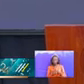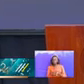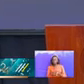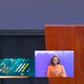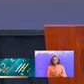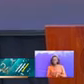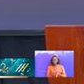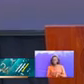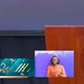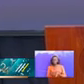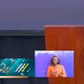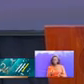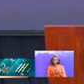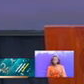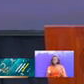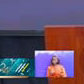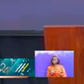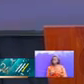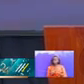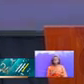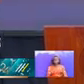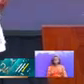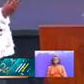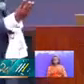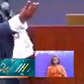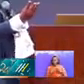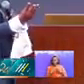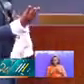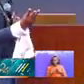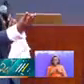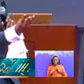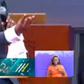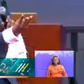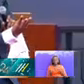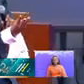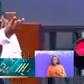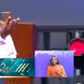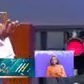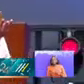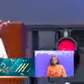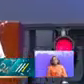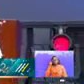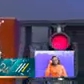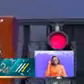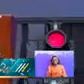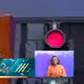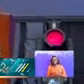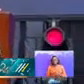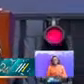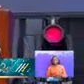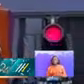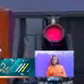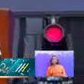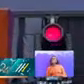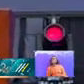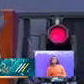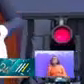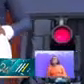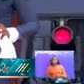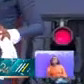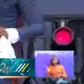Jesus did not have a problem with their head for three days RMA Feast has been washing